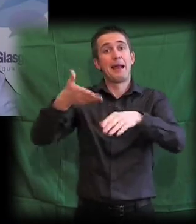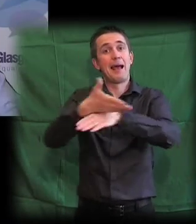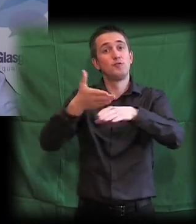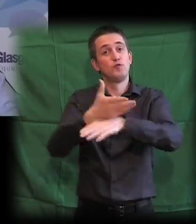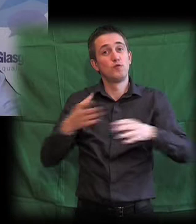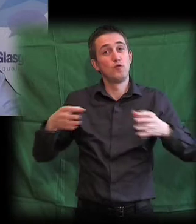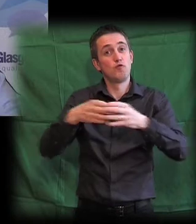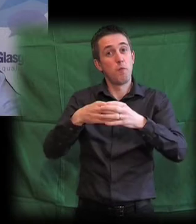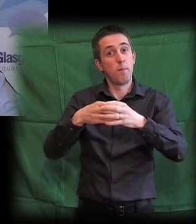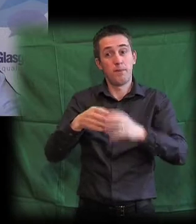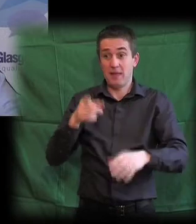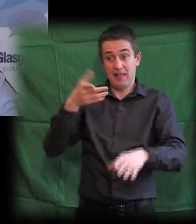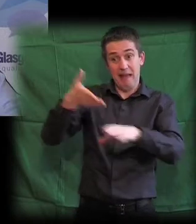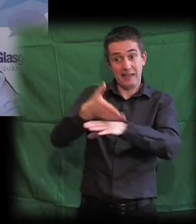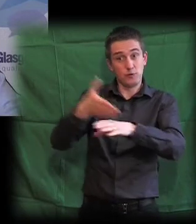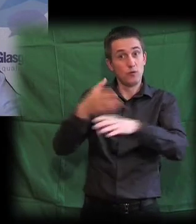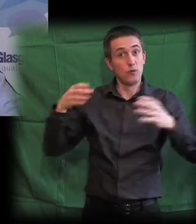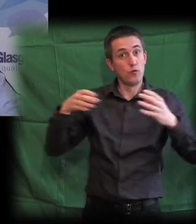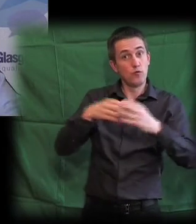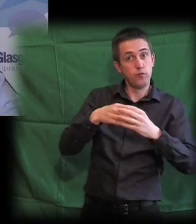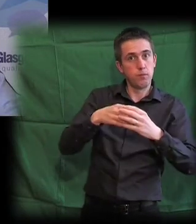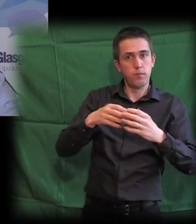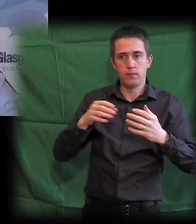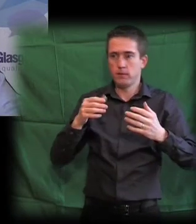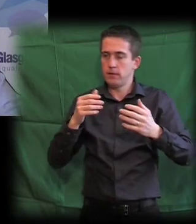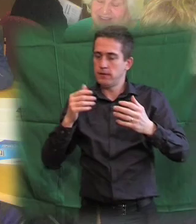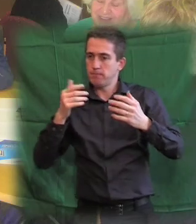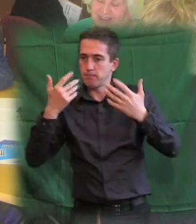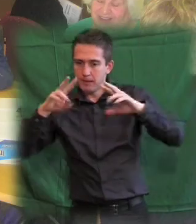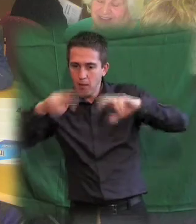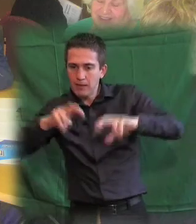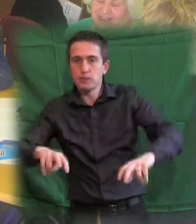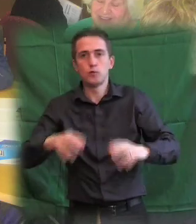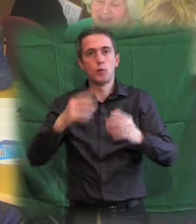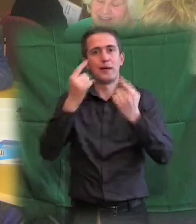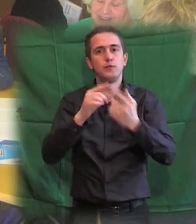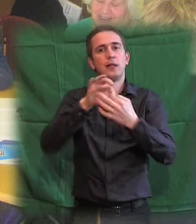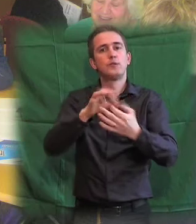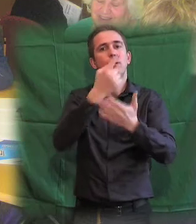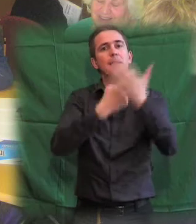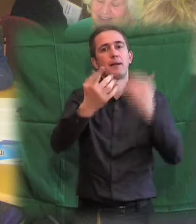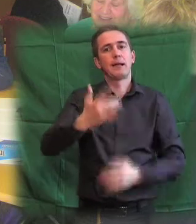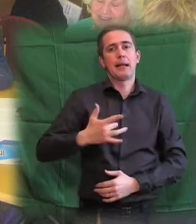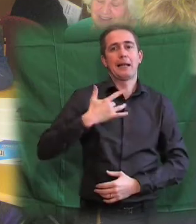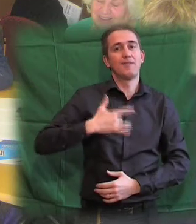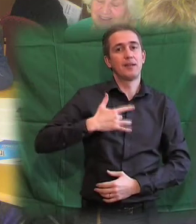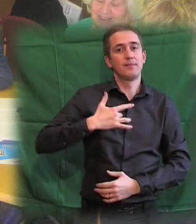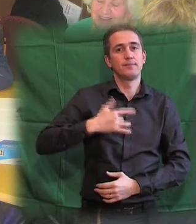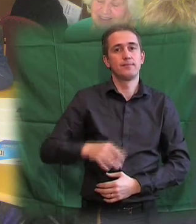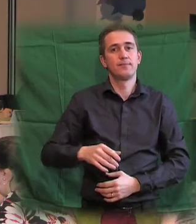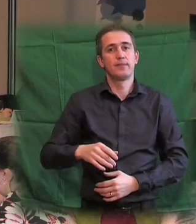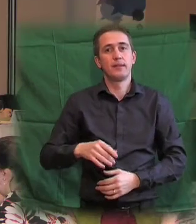action group, we deal with issues concerning independent living. The GDA events and training programmes